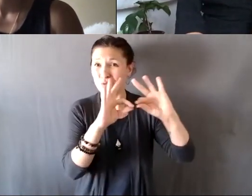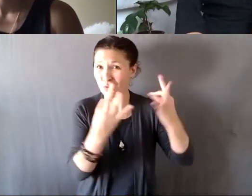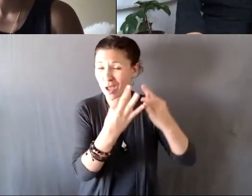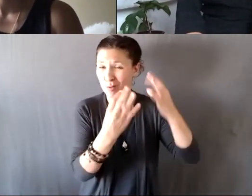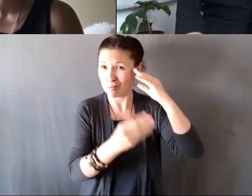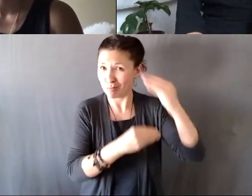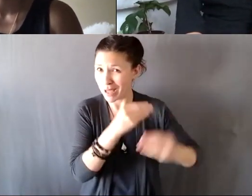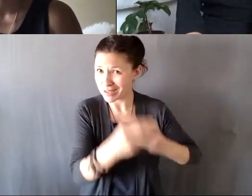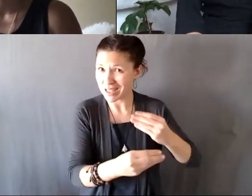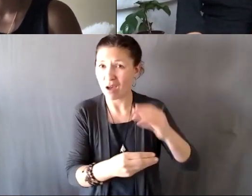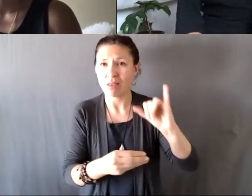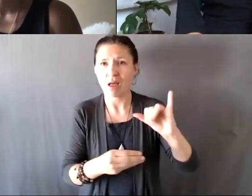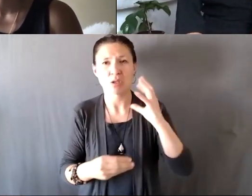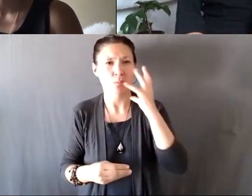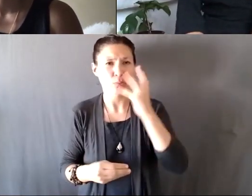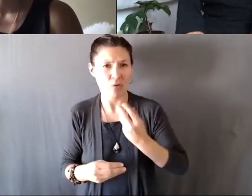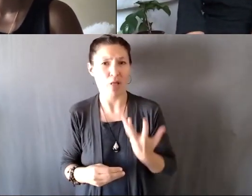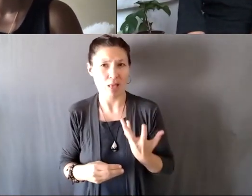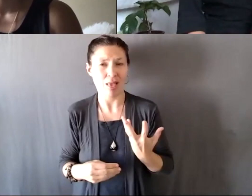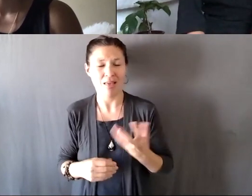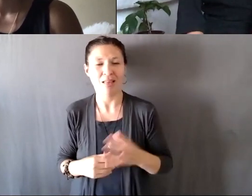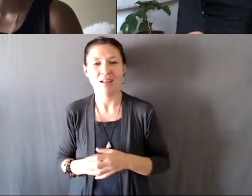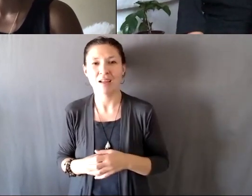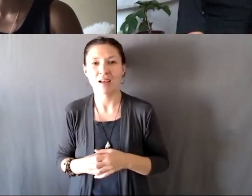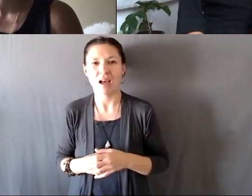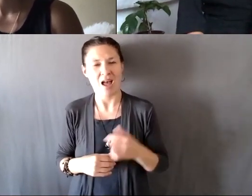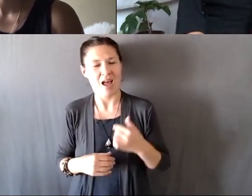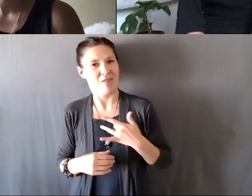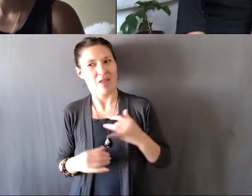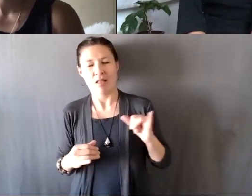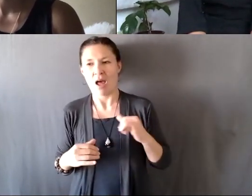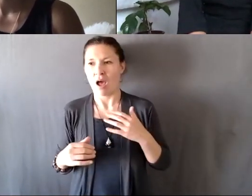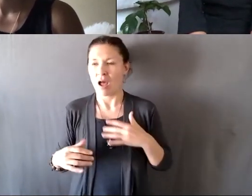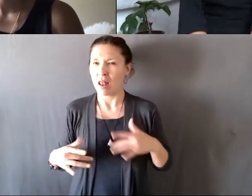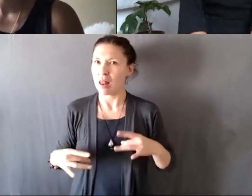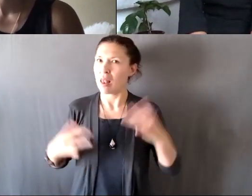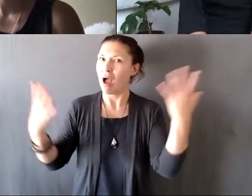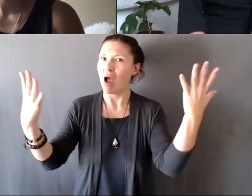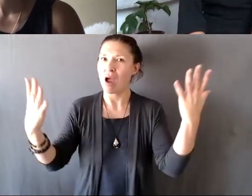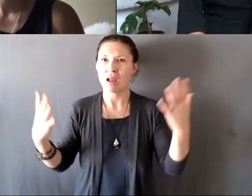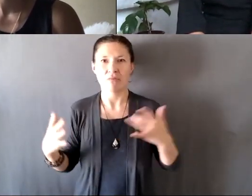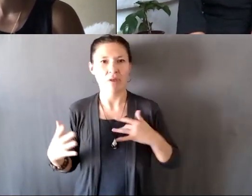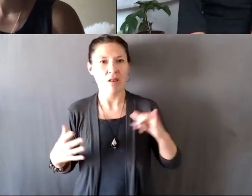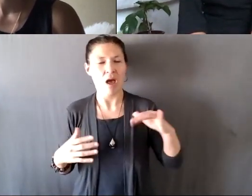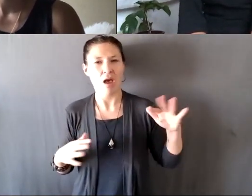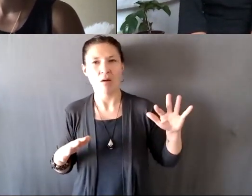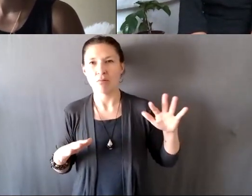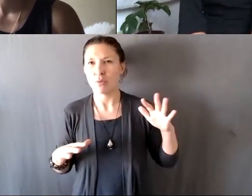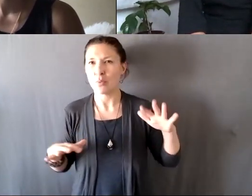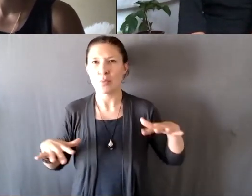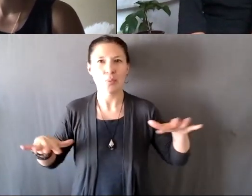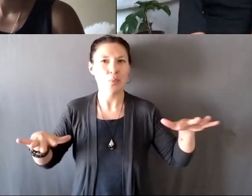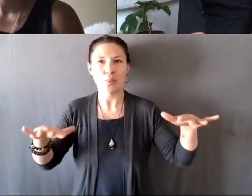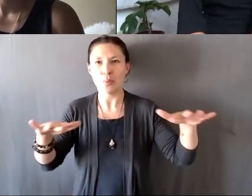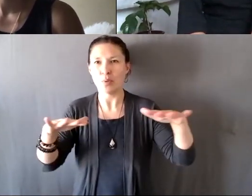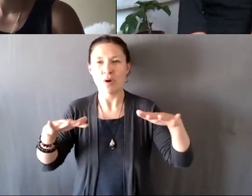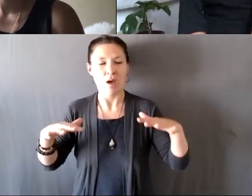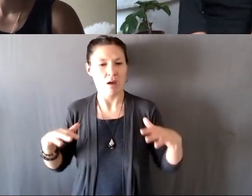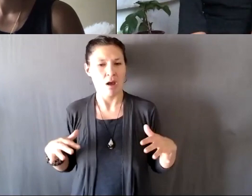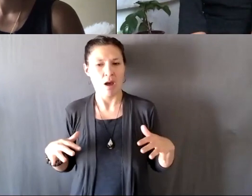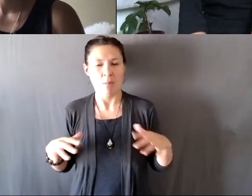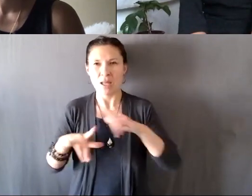And I also wanted to say that I feel like I'm floating, but that I also feel all of my organs, and like I feel